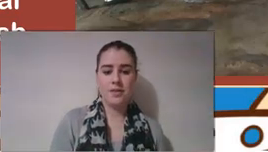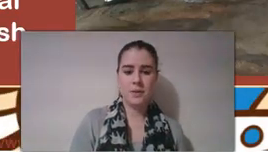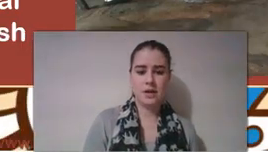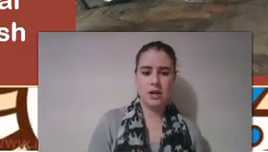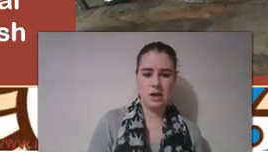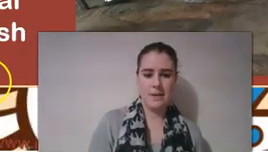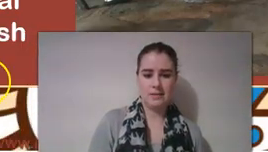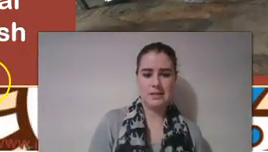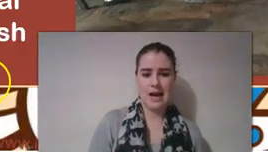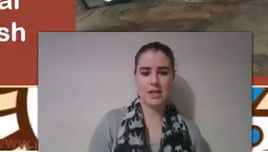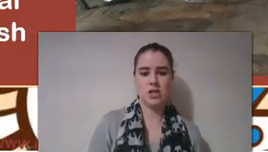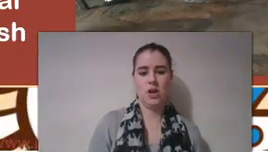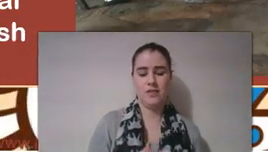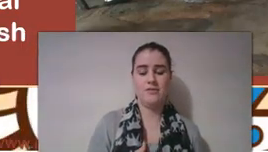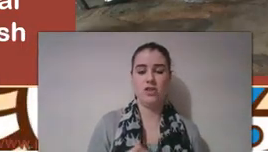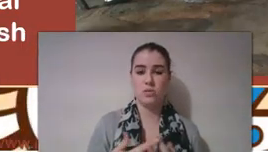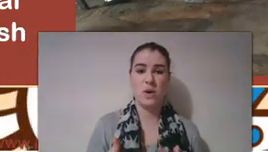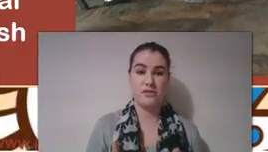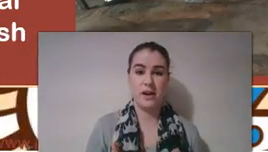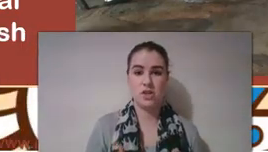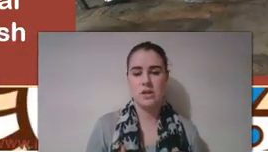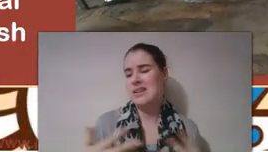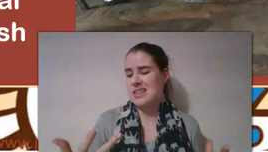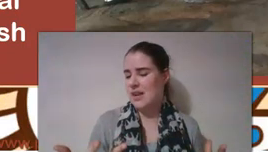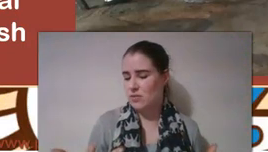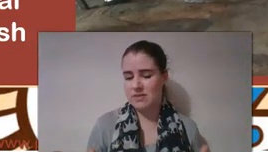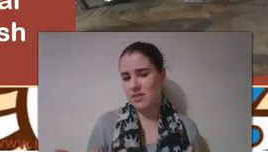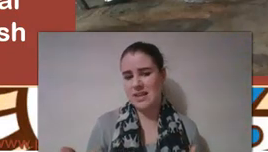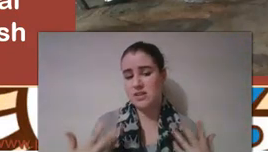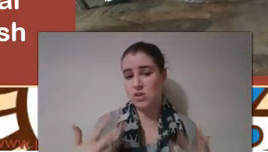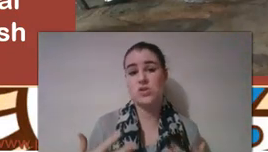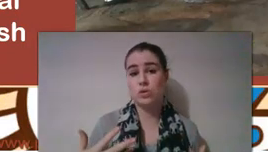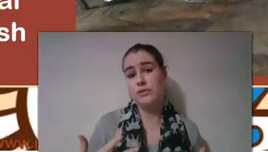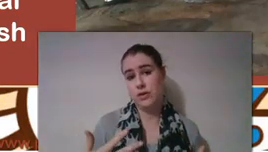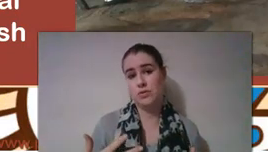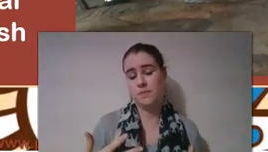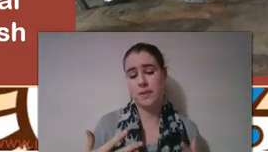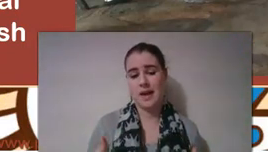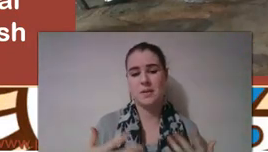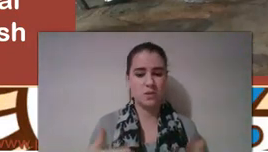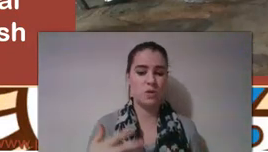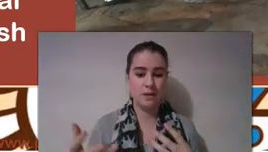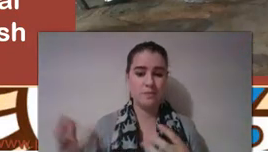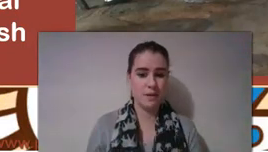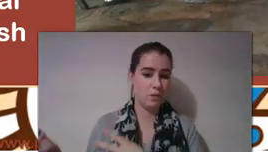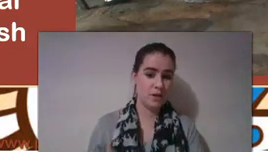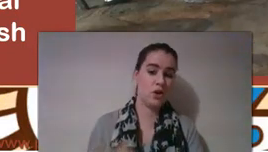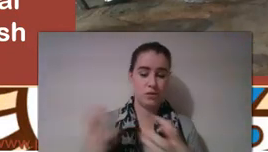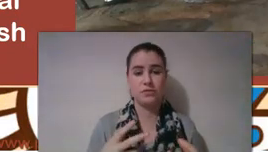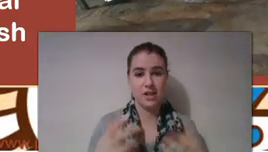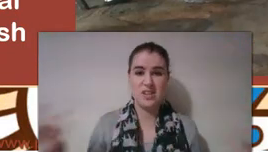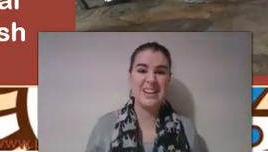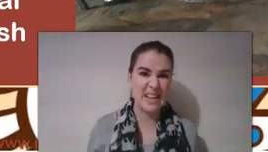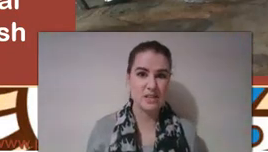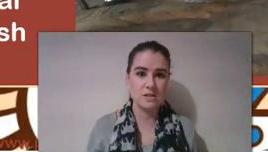Now, one thing we're going to learn about is that actually a lot of their food was quite fresh. So they never really felt the need to store food, okay, because it would be